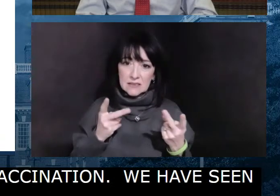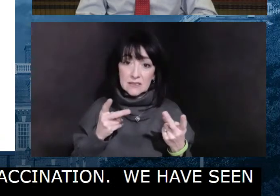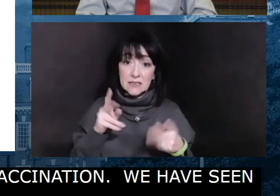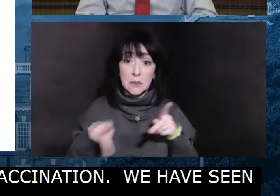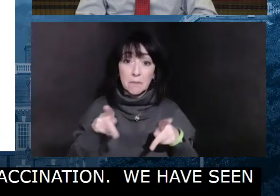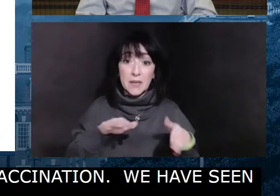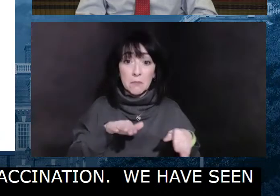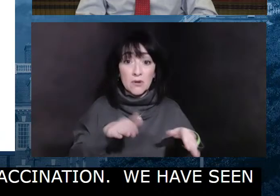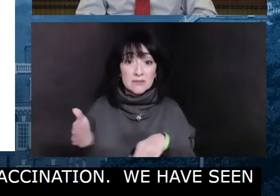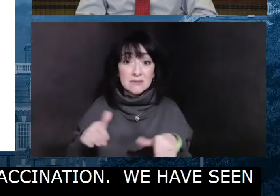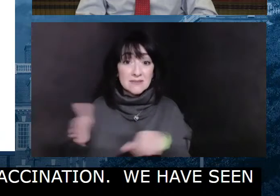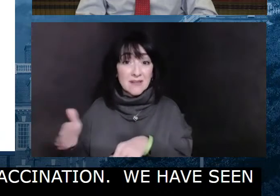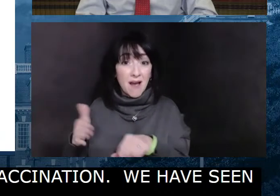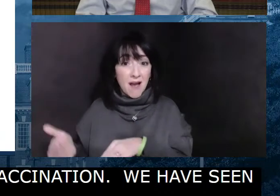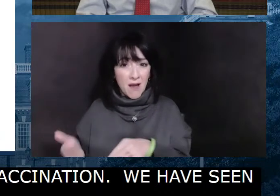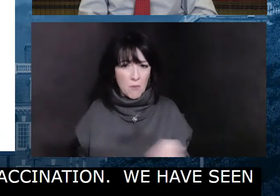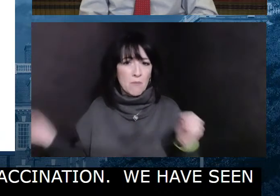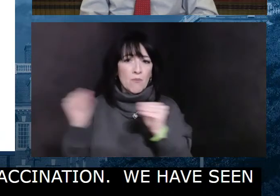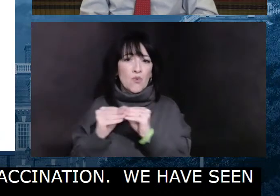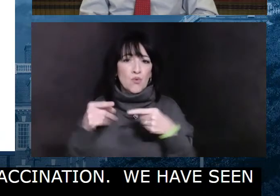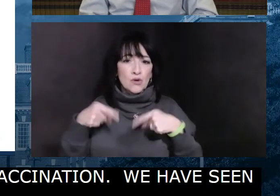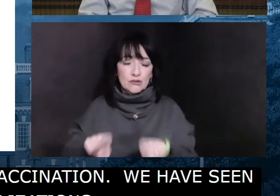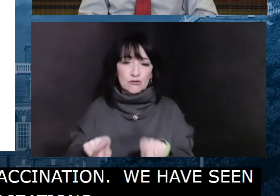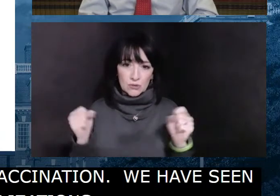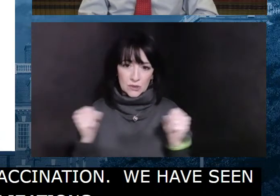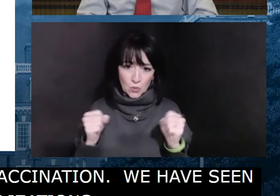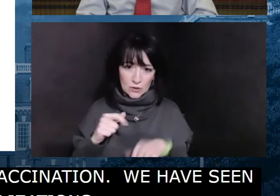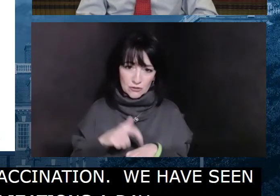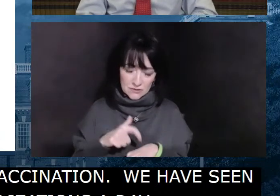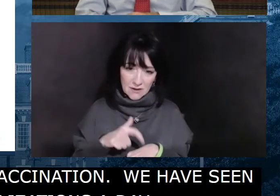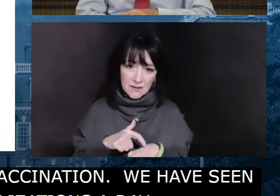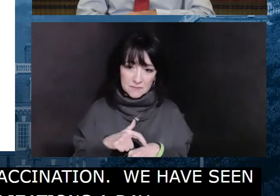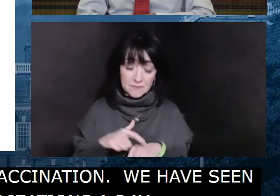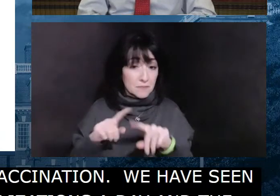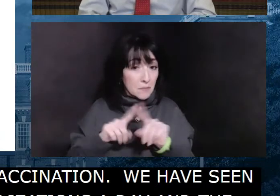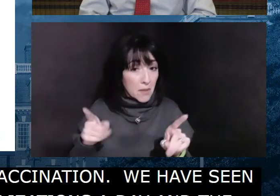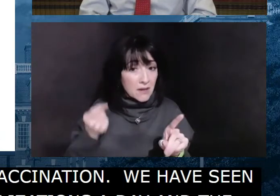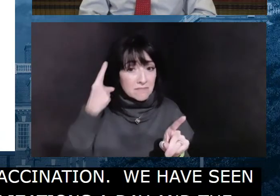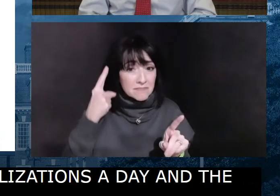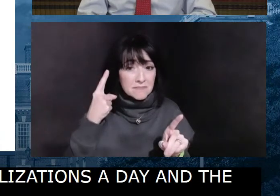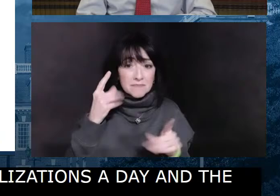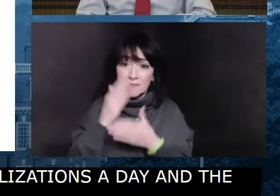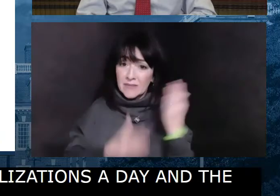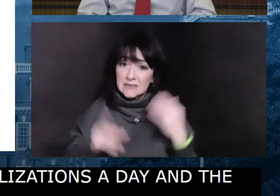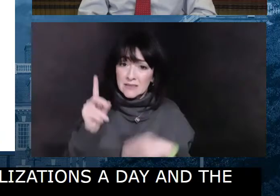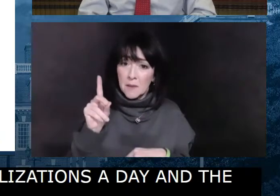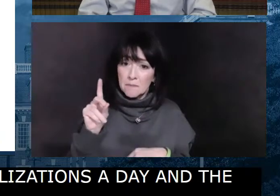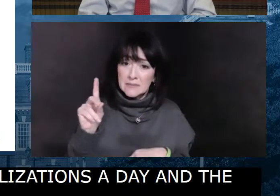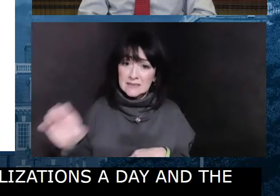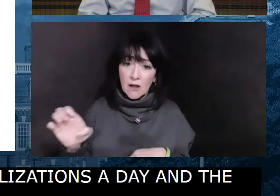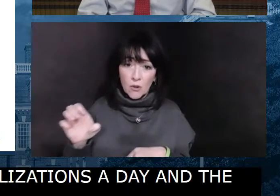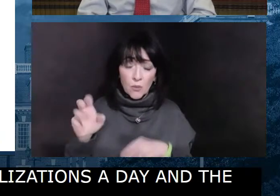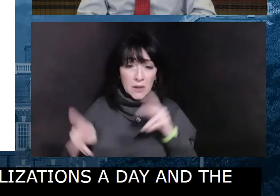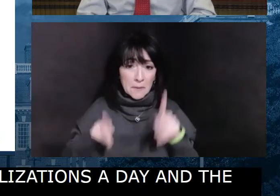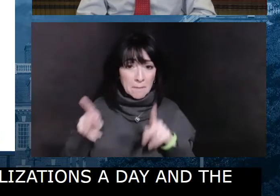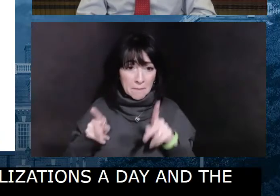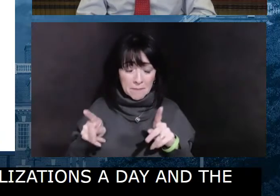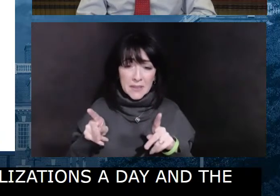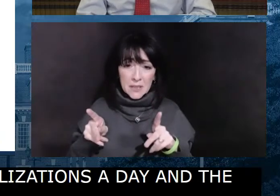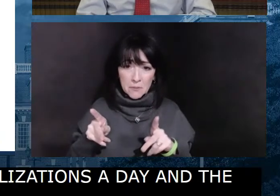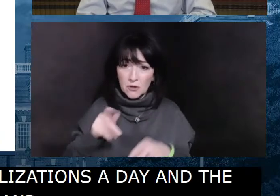winter. But Delawareans have stayed vigilant. Again, as I said earlier, the report that we get from the mayors is